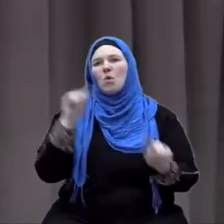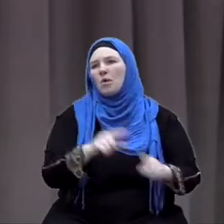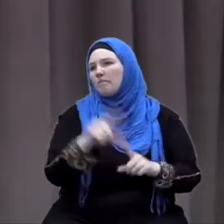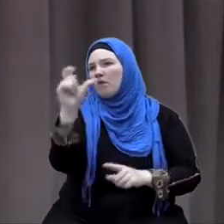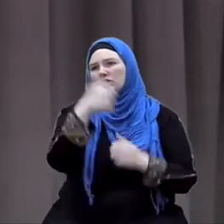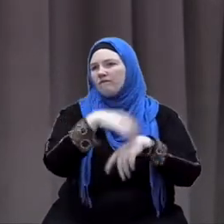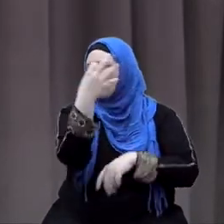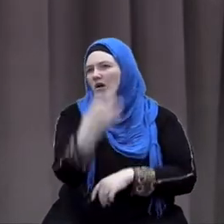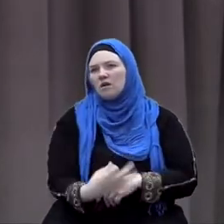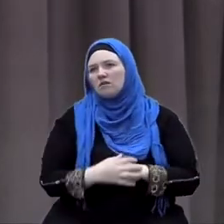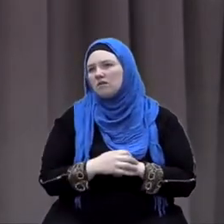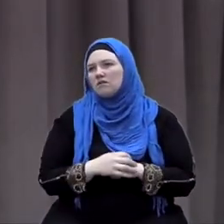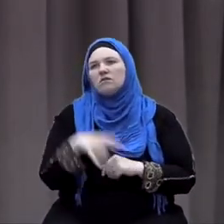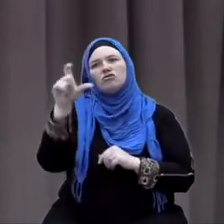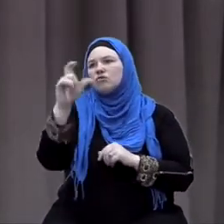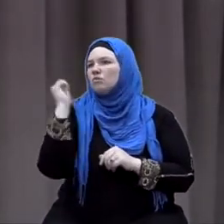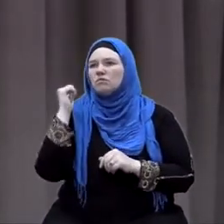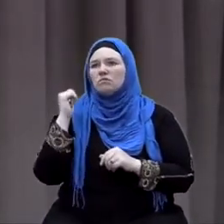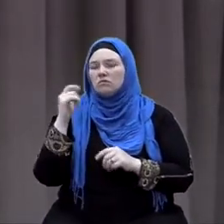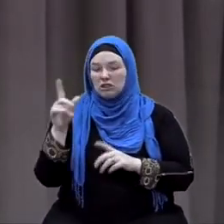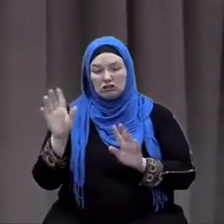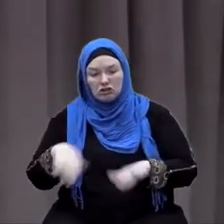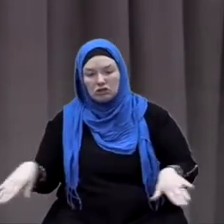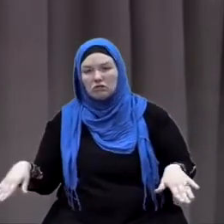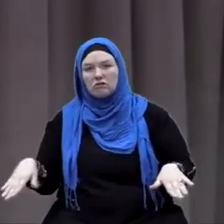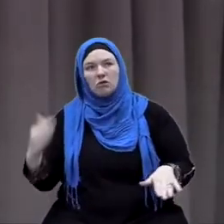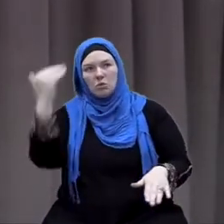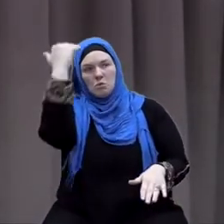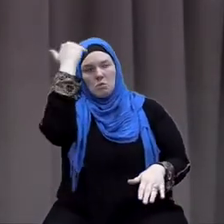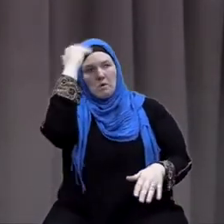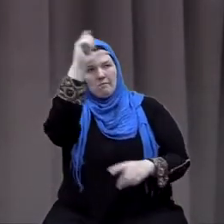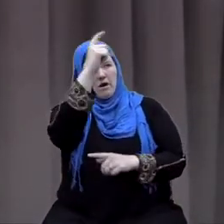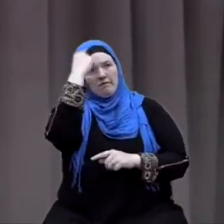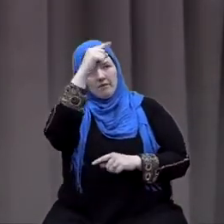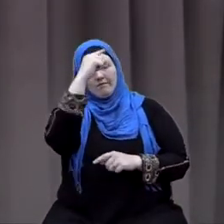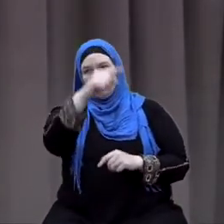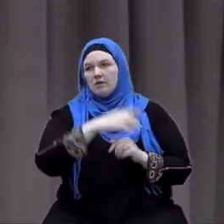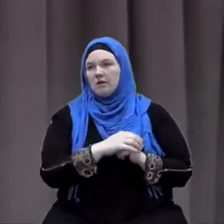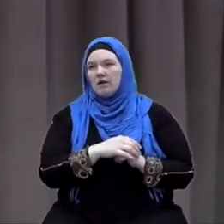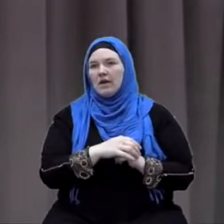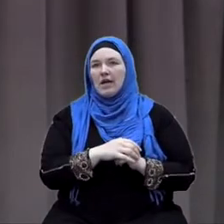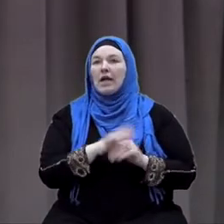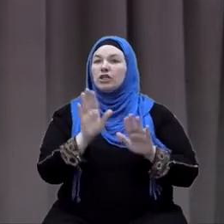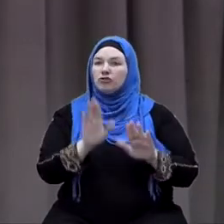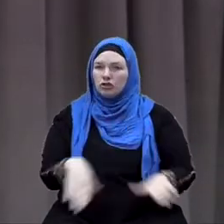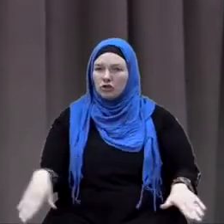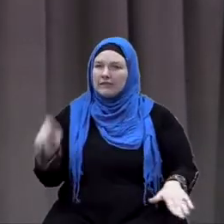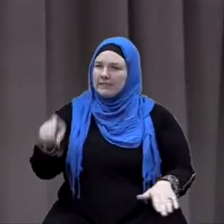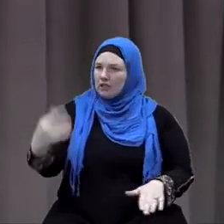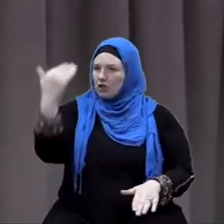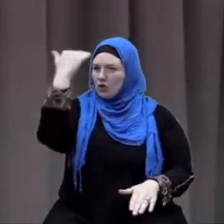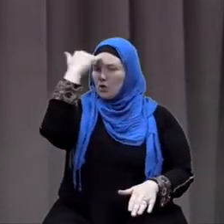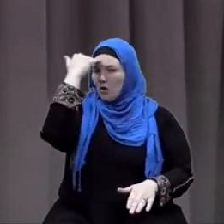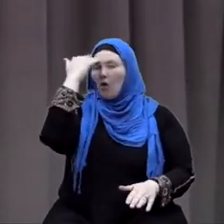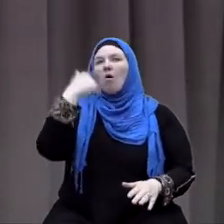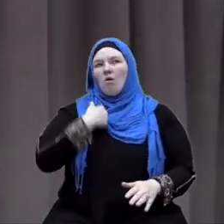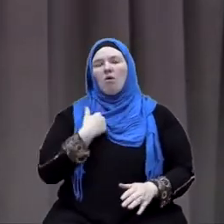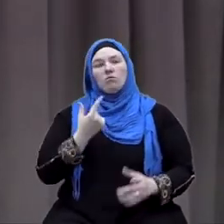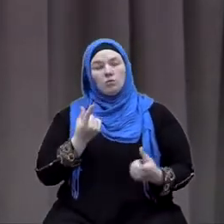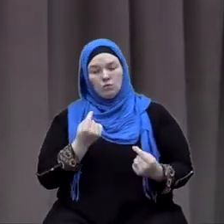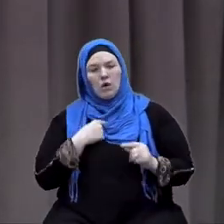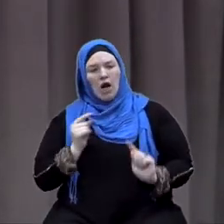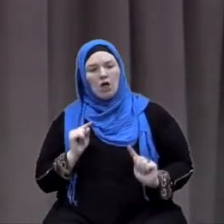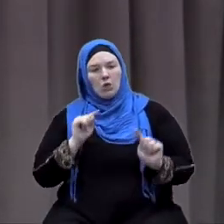not only are familiar with the mosque, the role of the mosque, and their role in the mosque, and their role